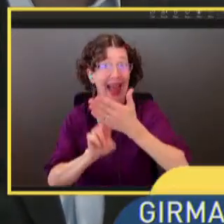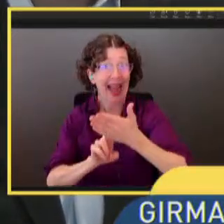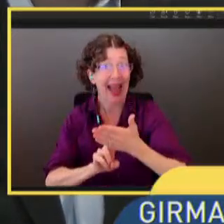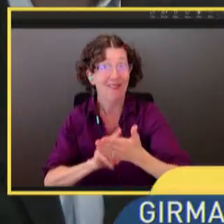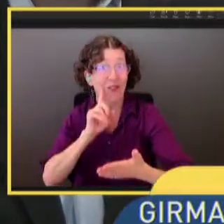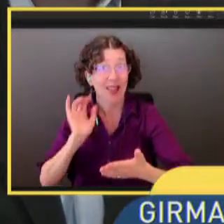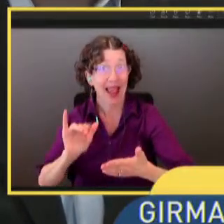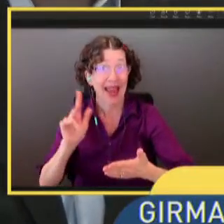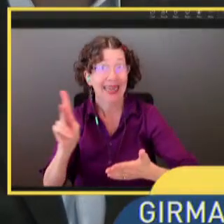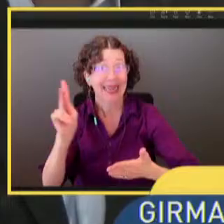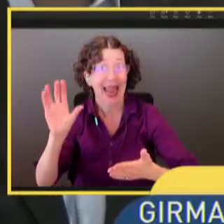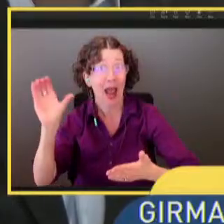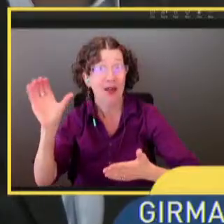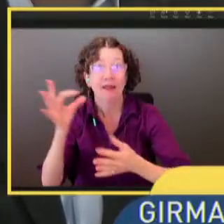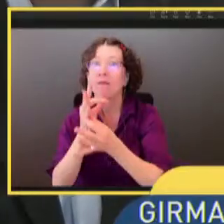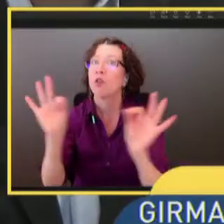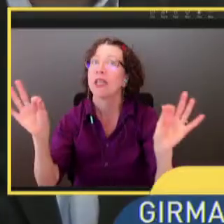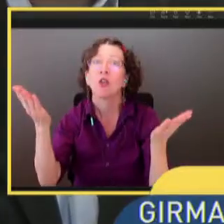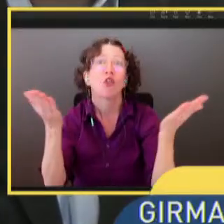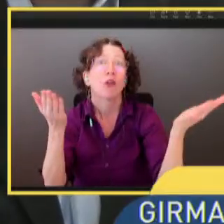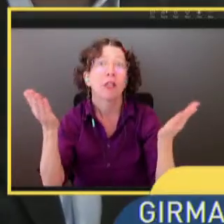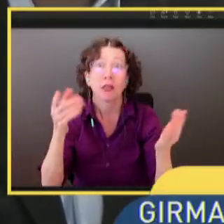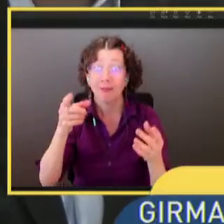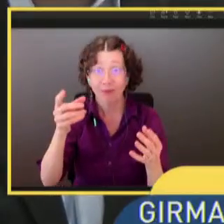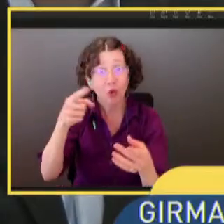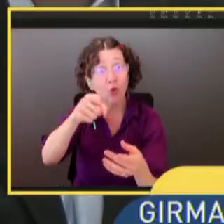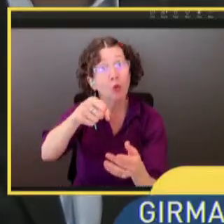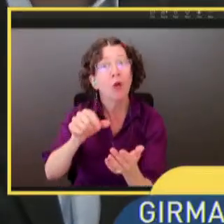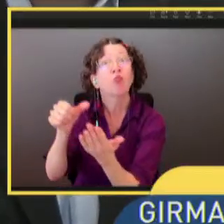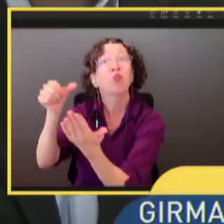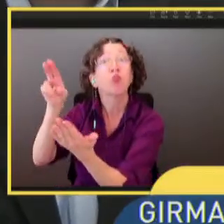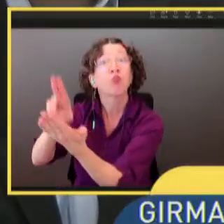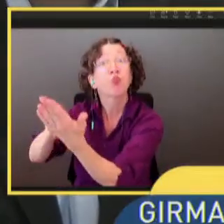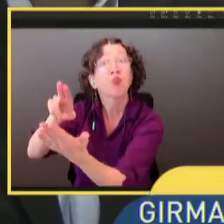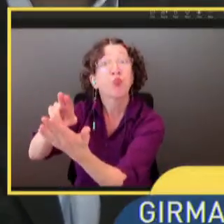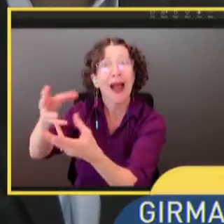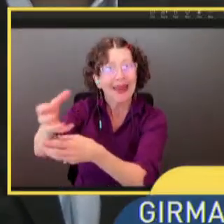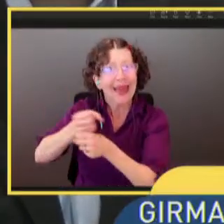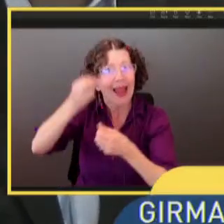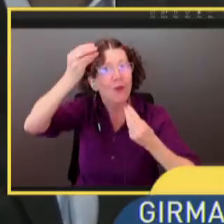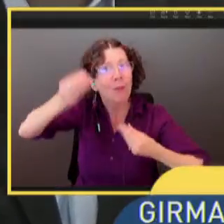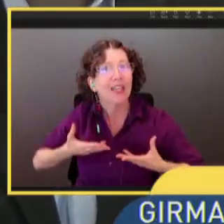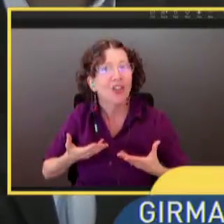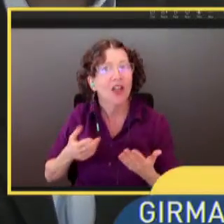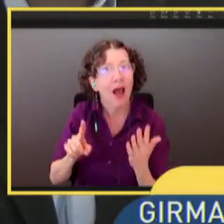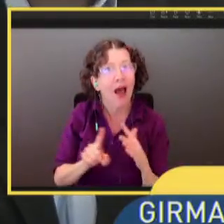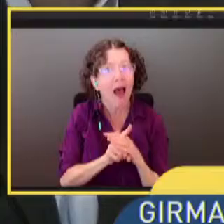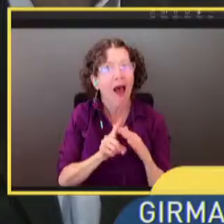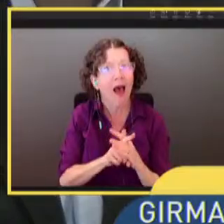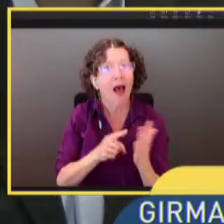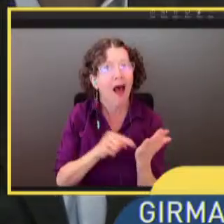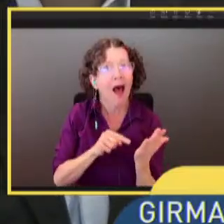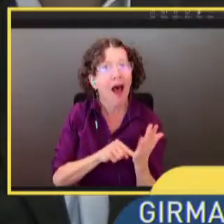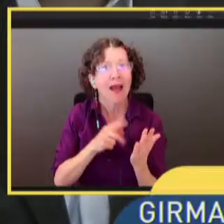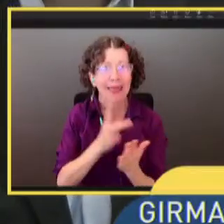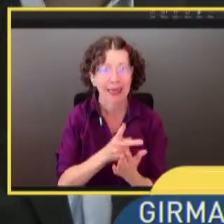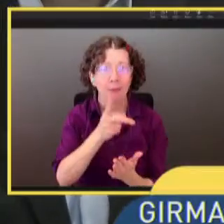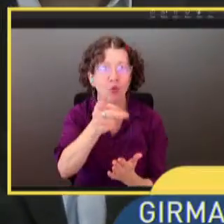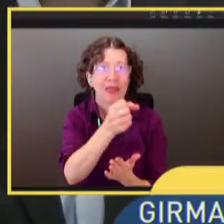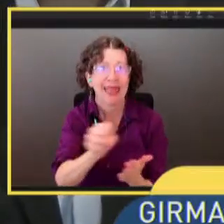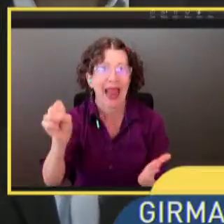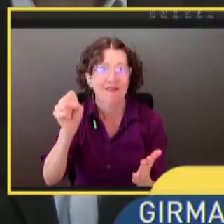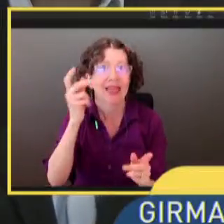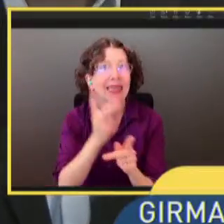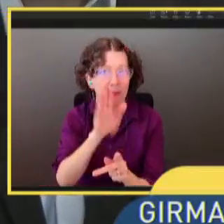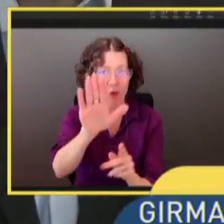yet, sign up for Alert King County at kingcounty.gov/alert. More than 86,000 people have signed up